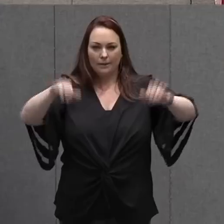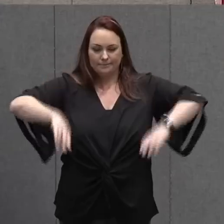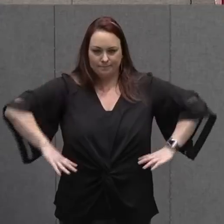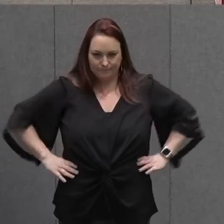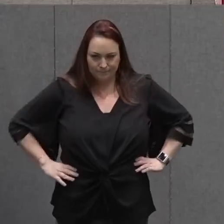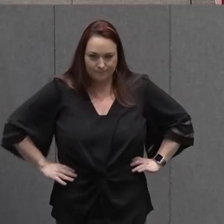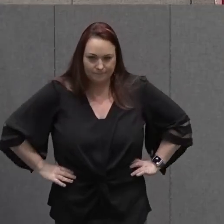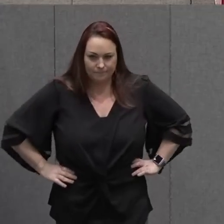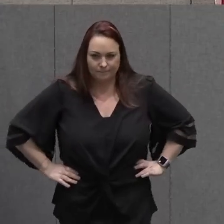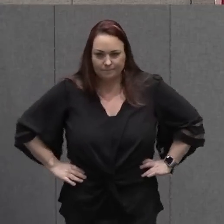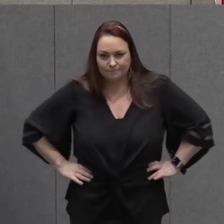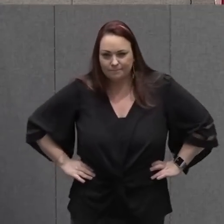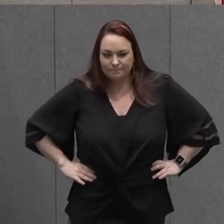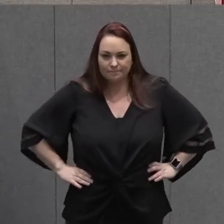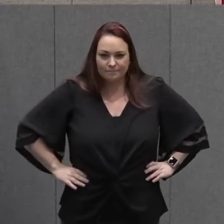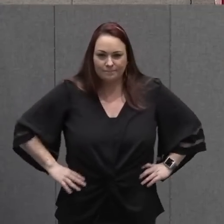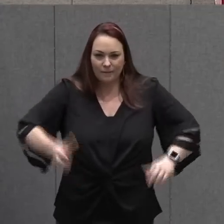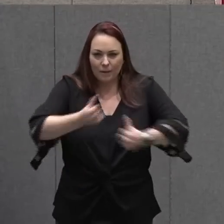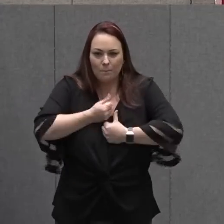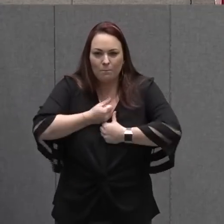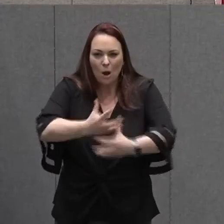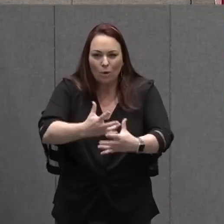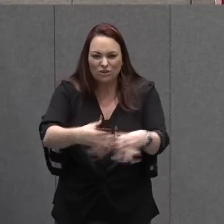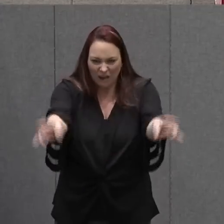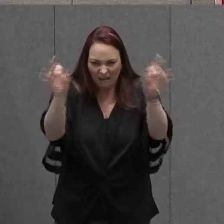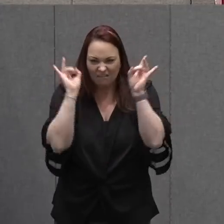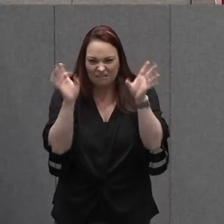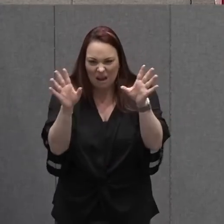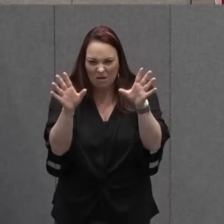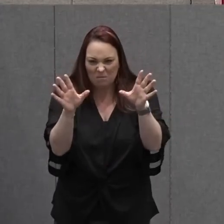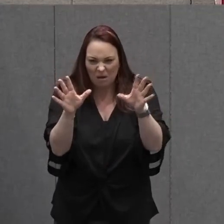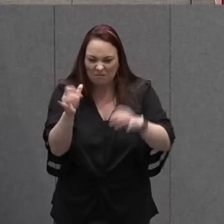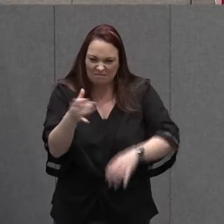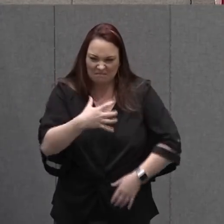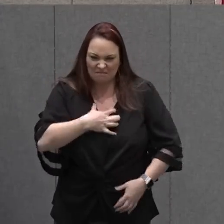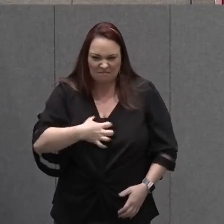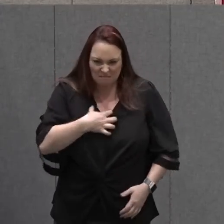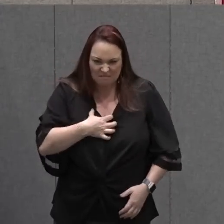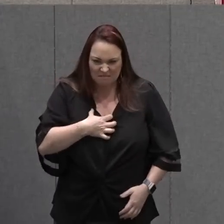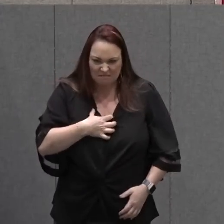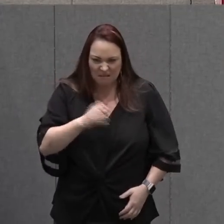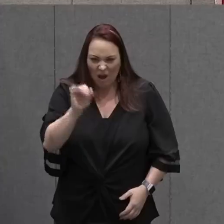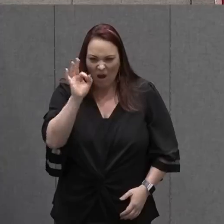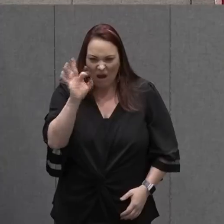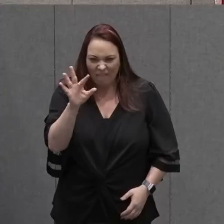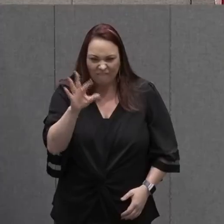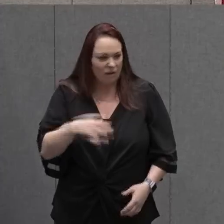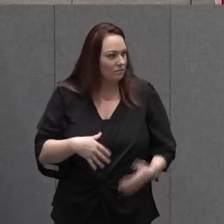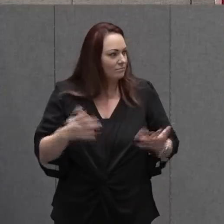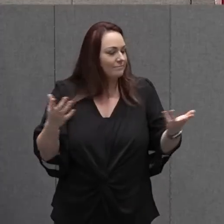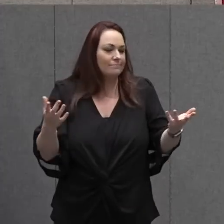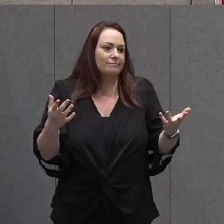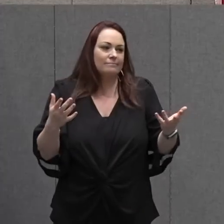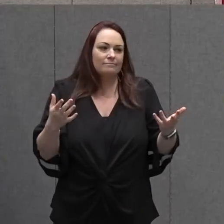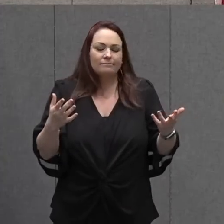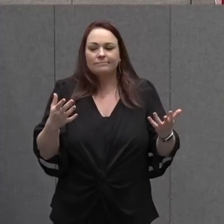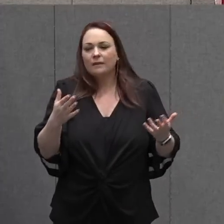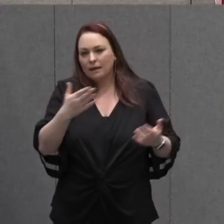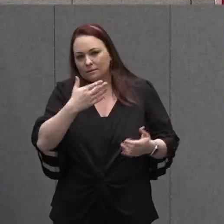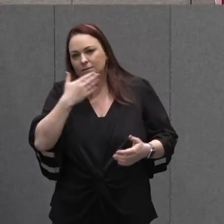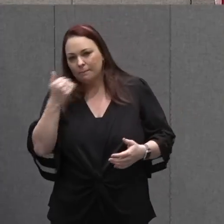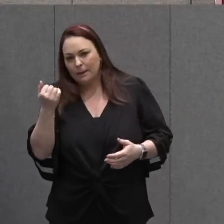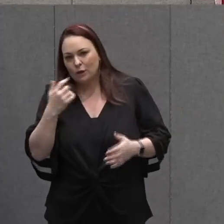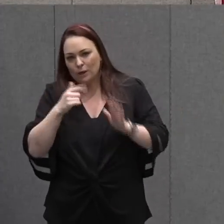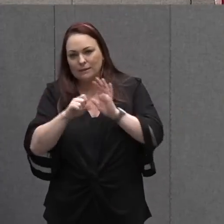Poetry. Terrible. Awful. Ha. Yeah. That's a better example. I just have Brianna on my mind. And